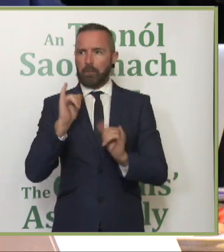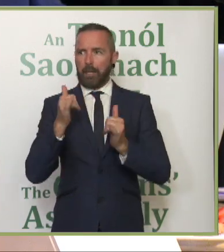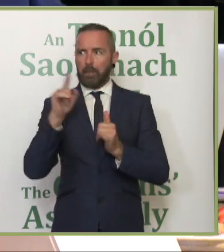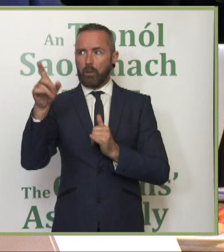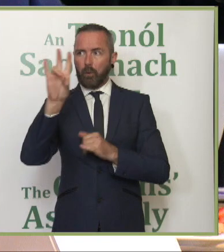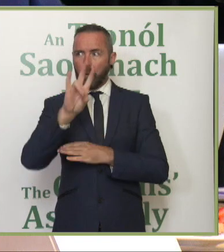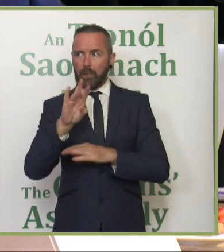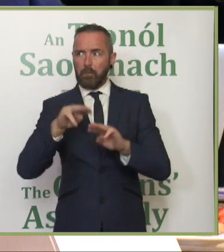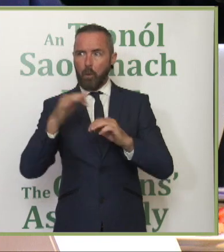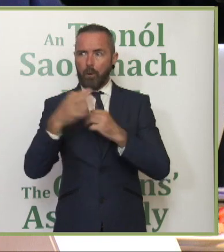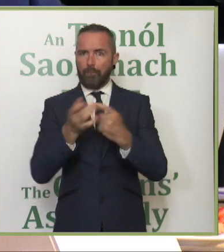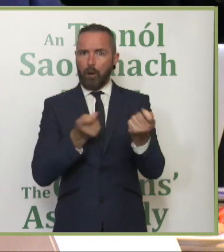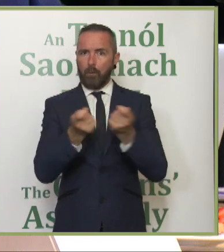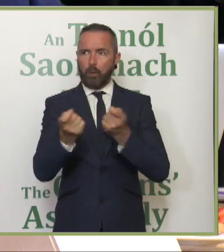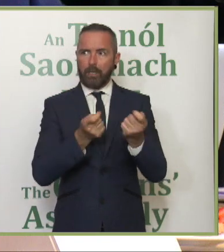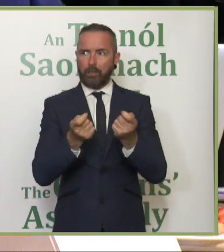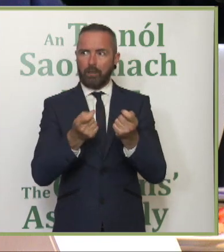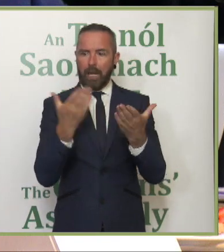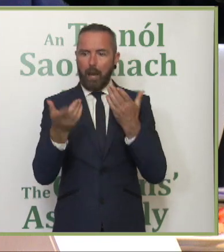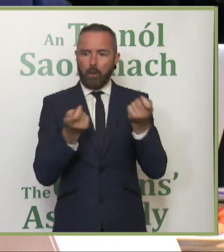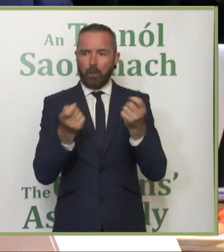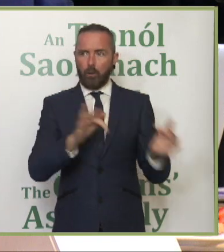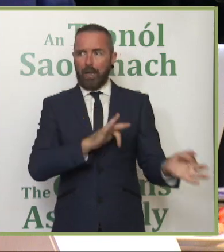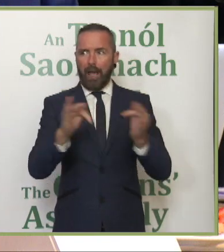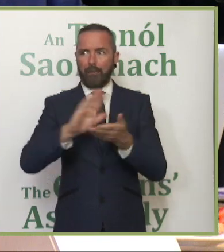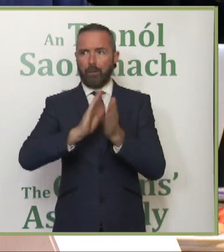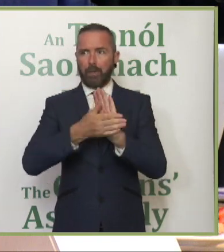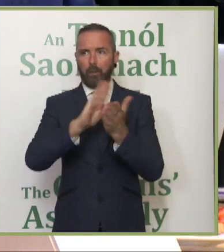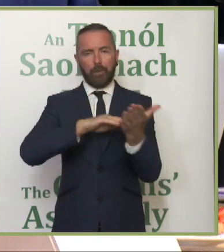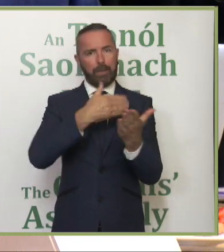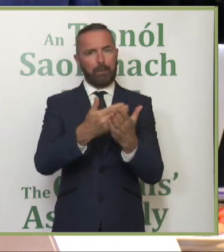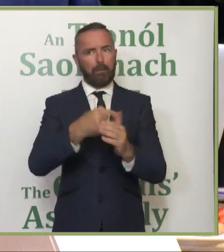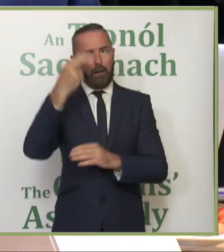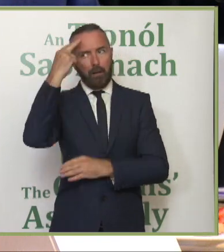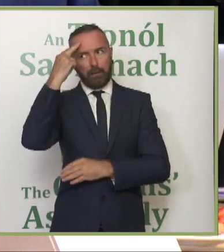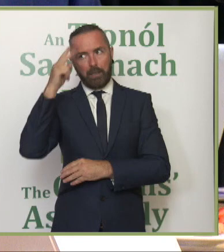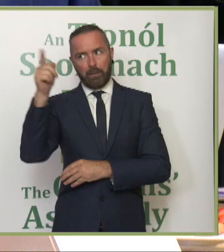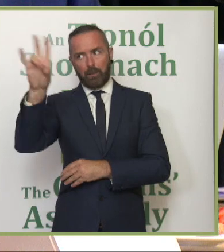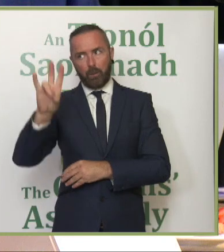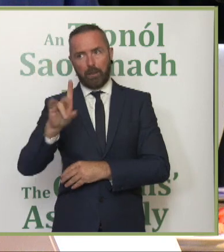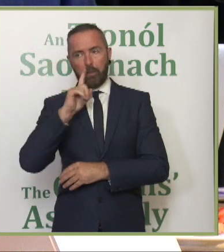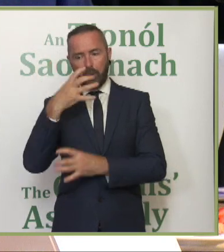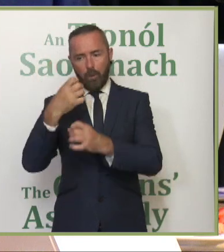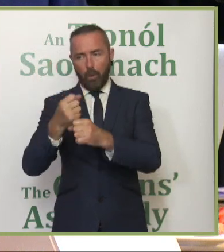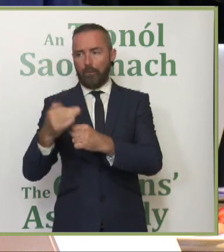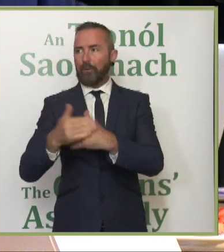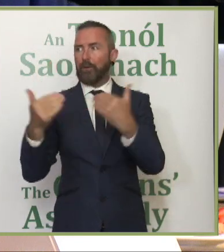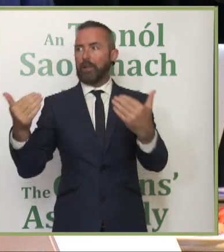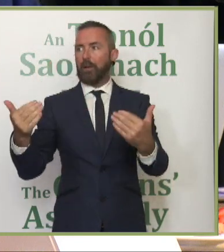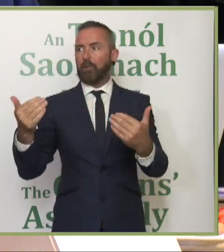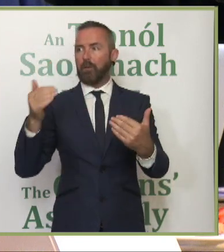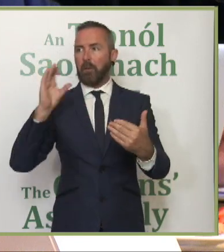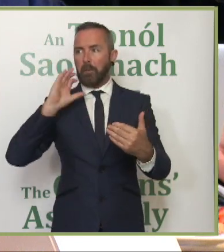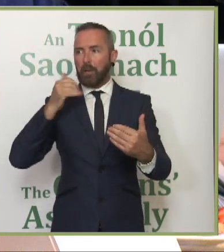operational. How would you control it after it's legalised? So I understand where you're coming from, but let's just put on hold for now, which gets to the heart of all of